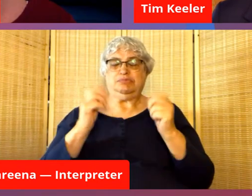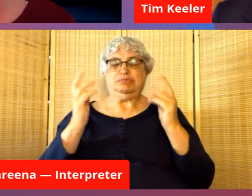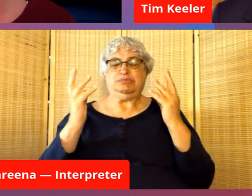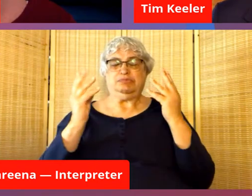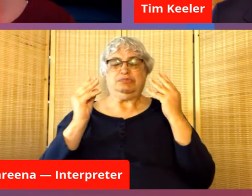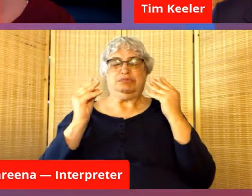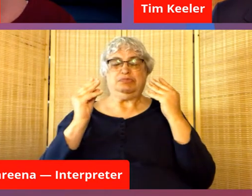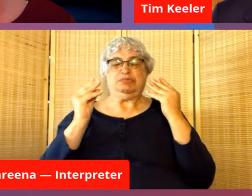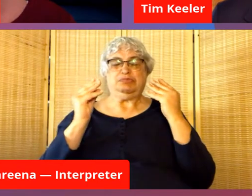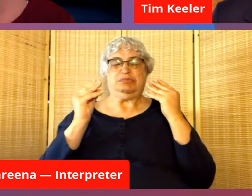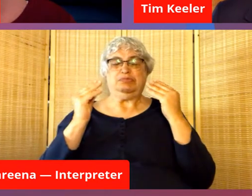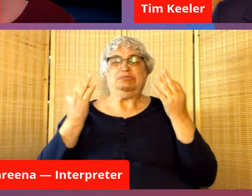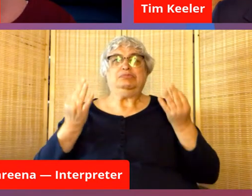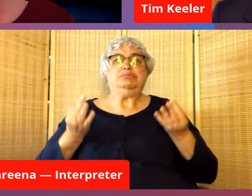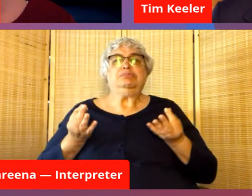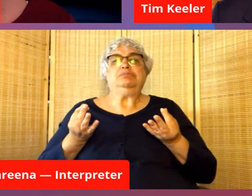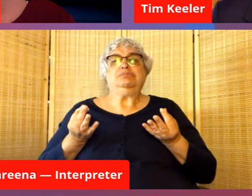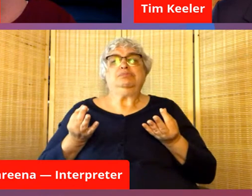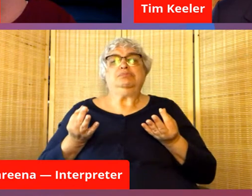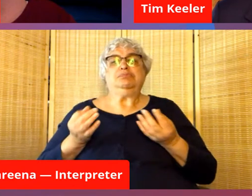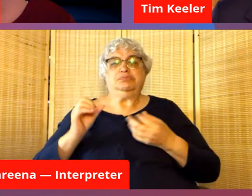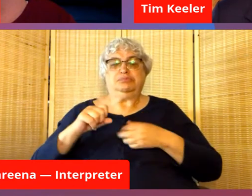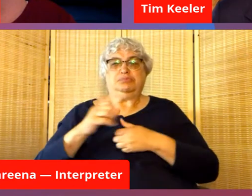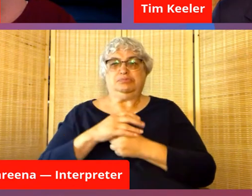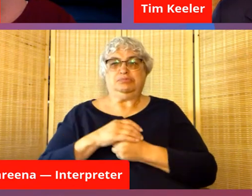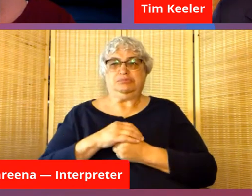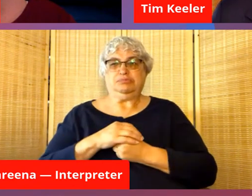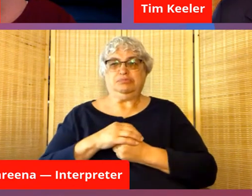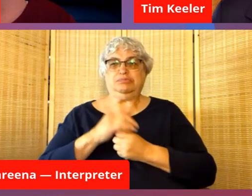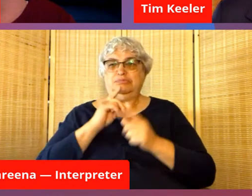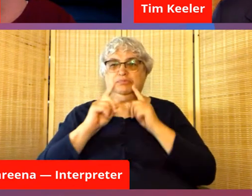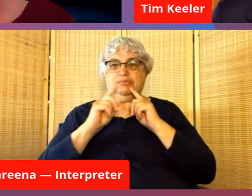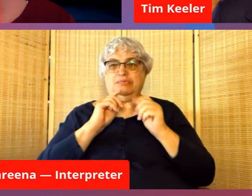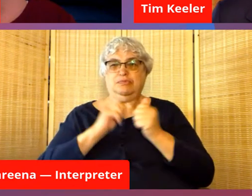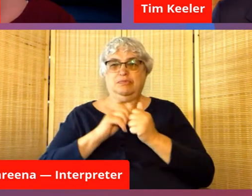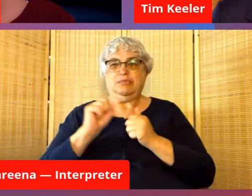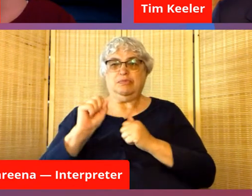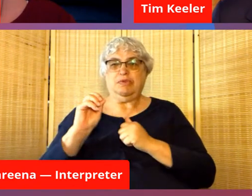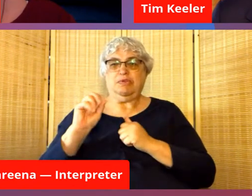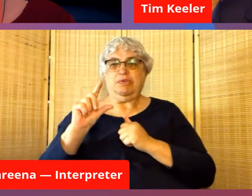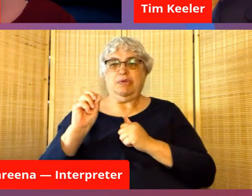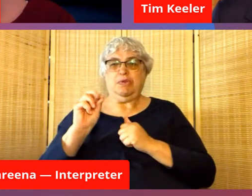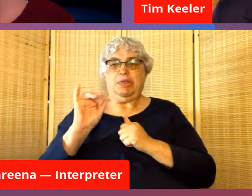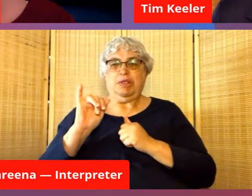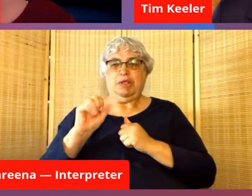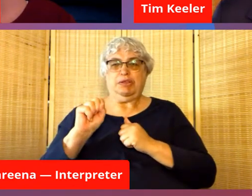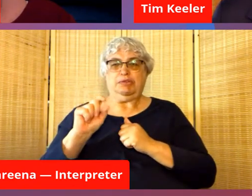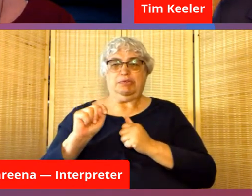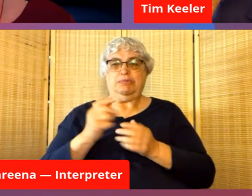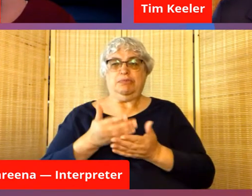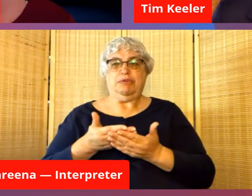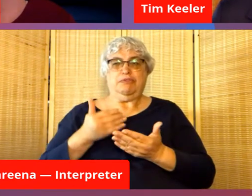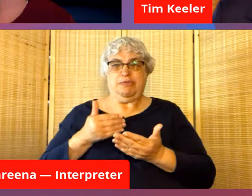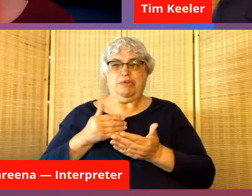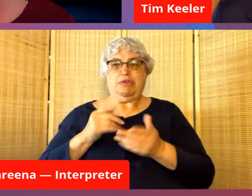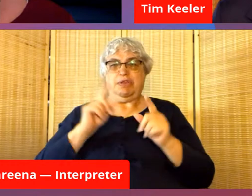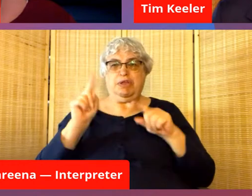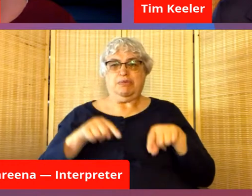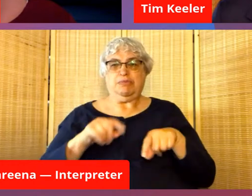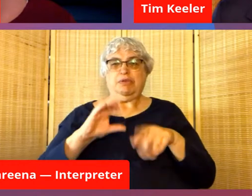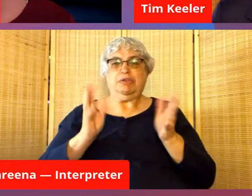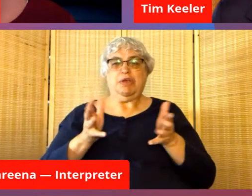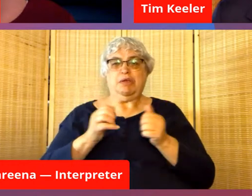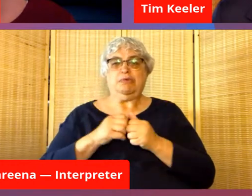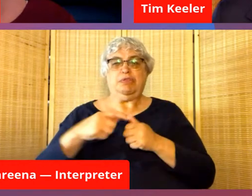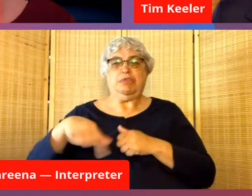just listen to it on its own. I spoke with the soloist you heard, Adam Ward, briefly before coming to chat with you